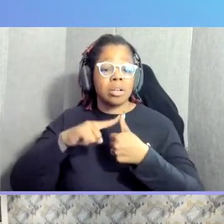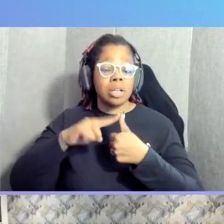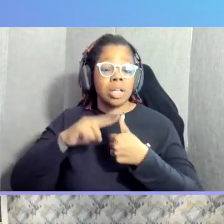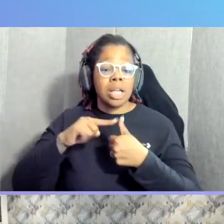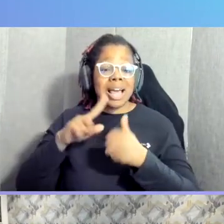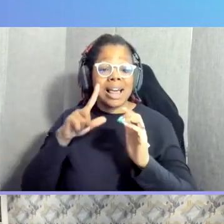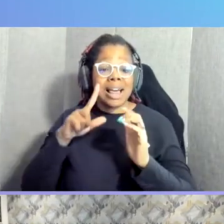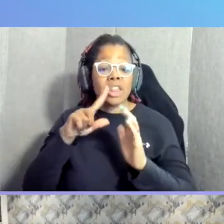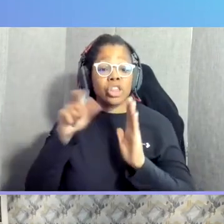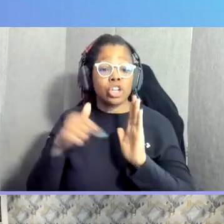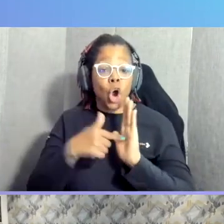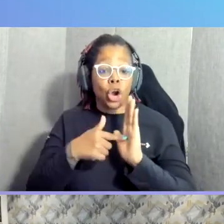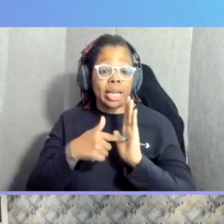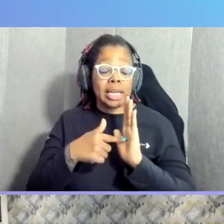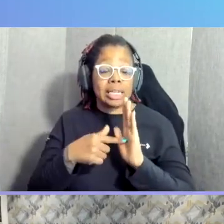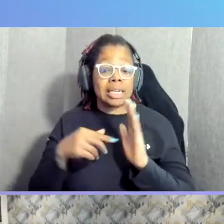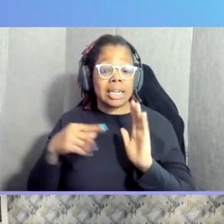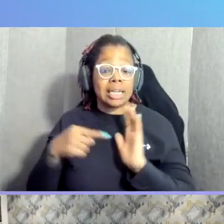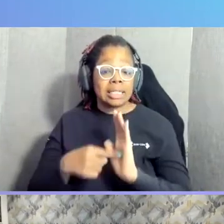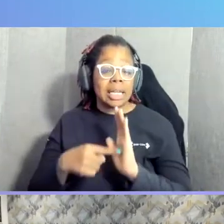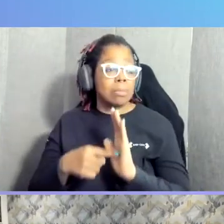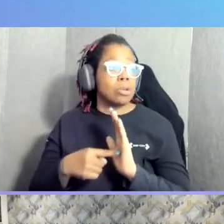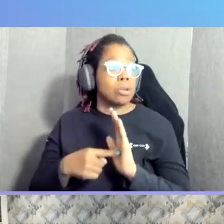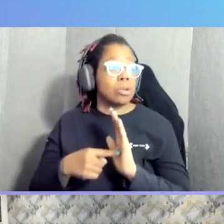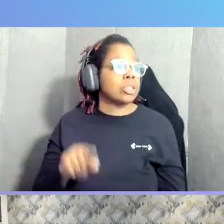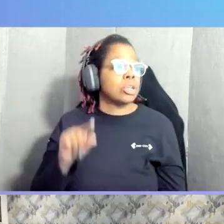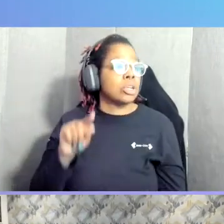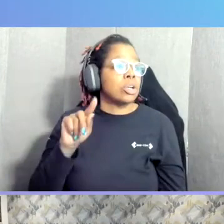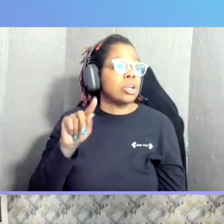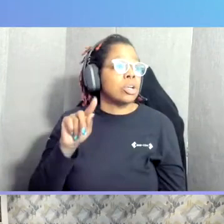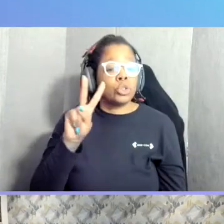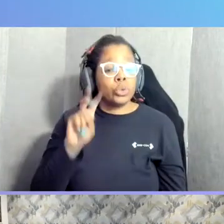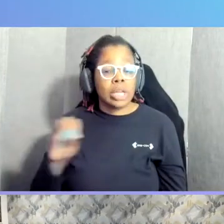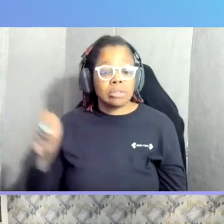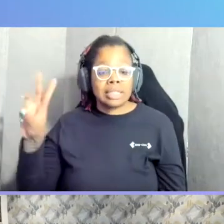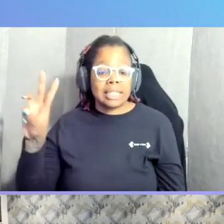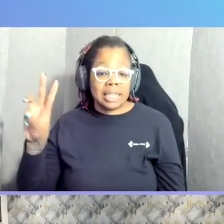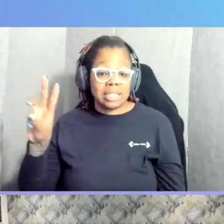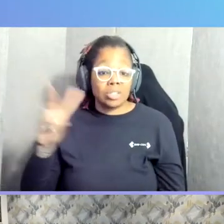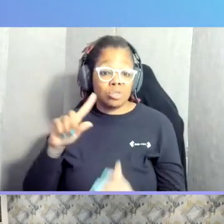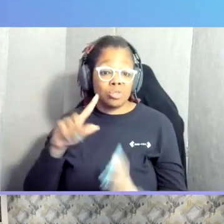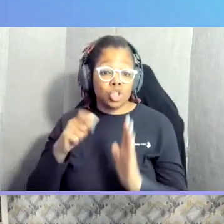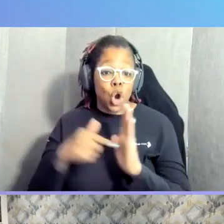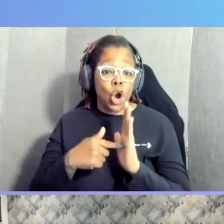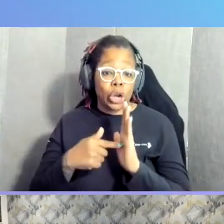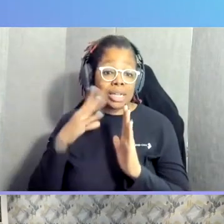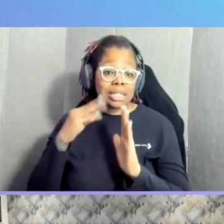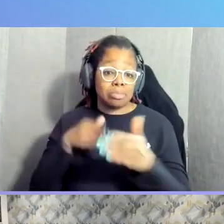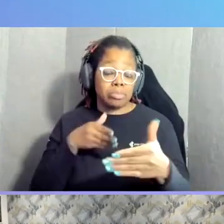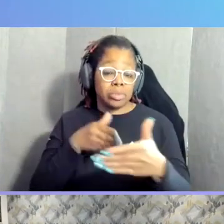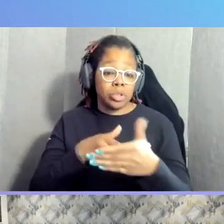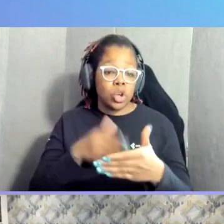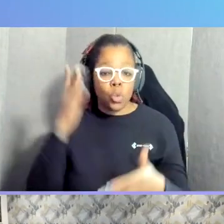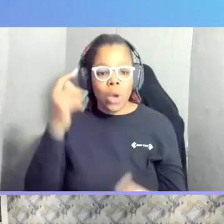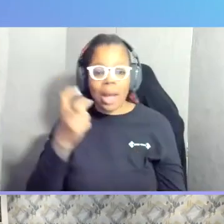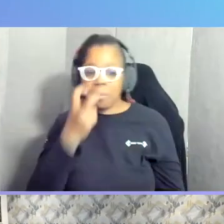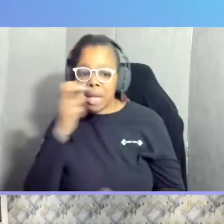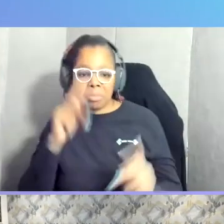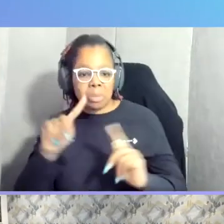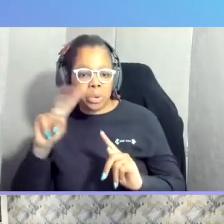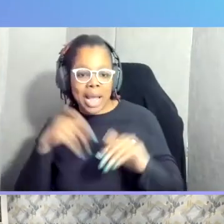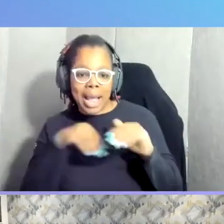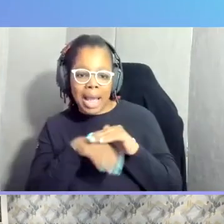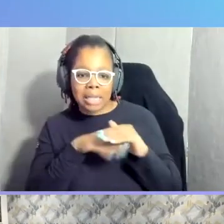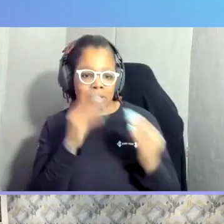here. In 2006, Target was sued because blind people, they could not access the